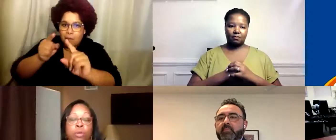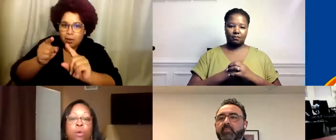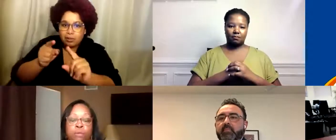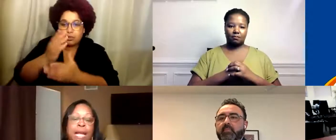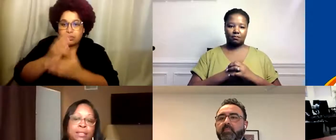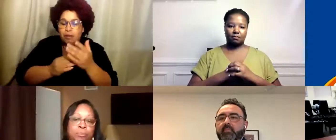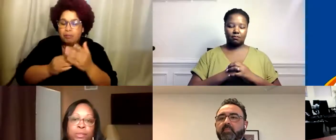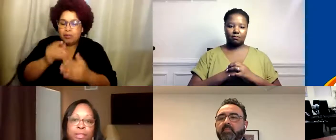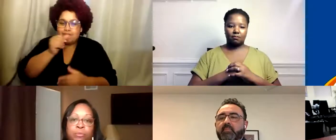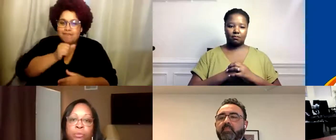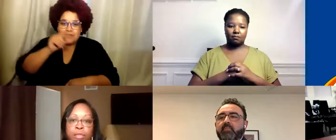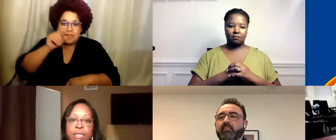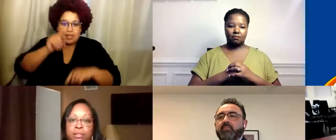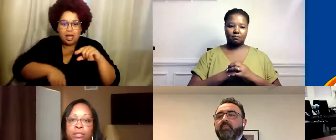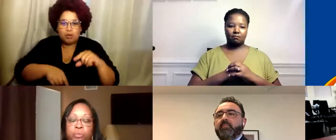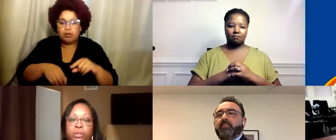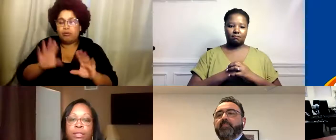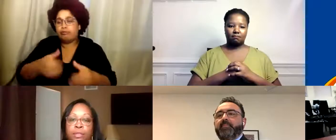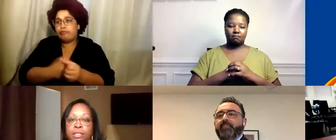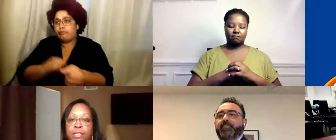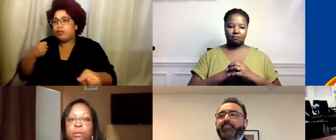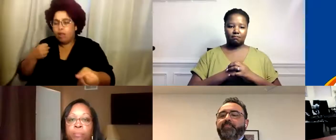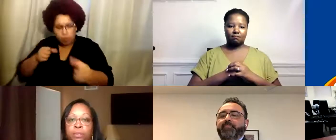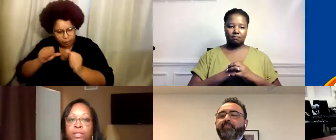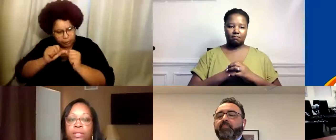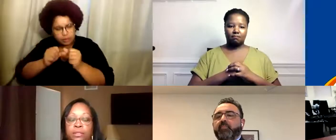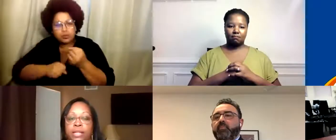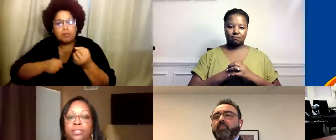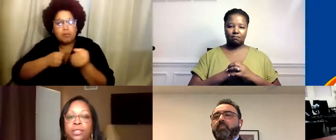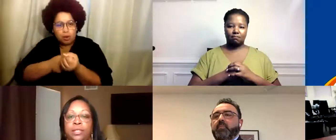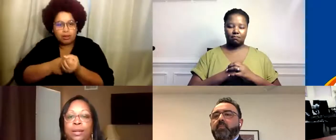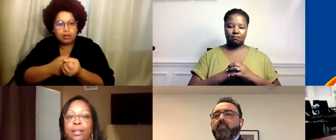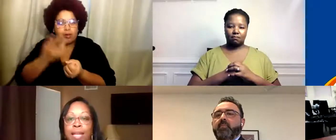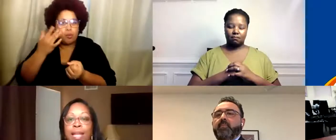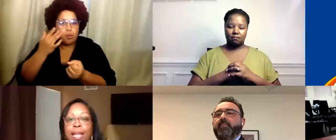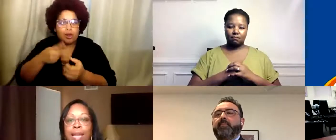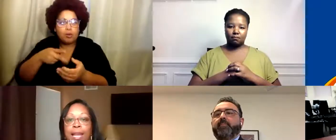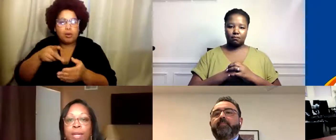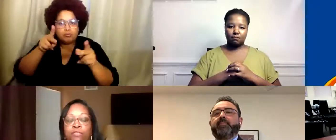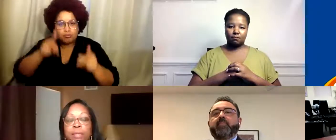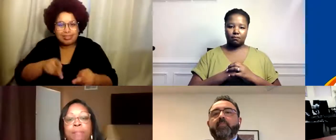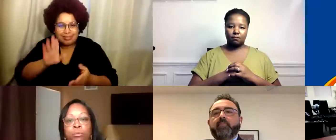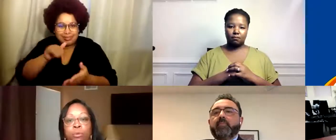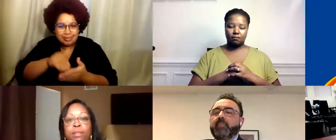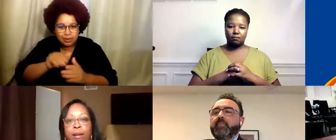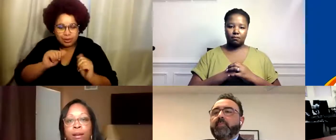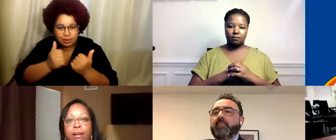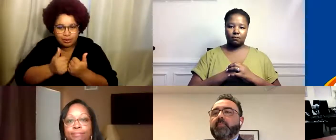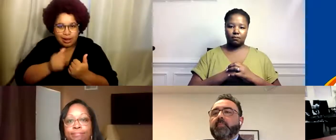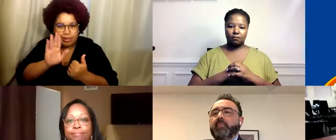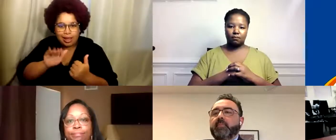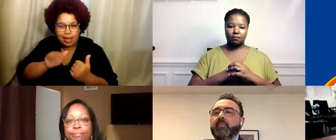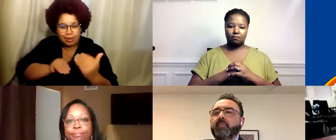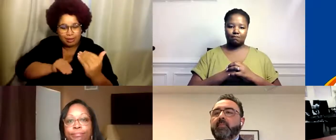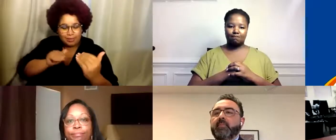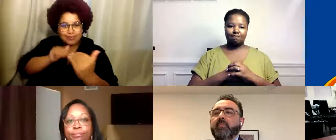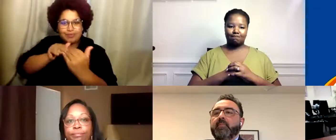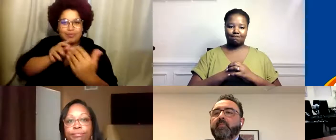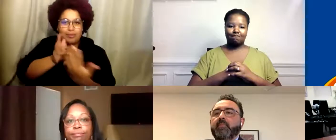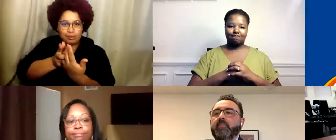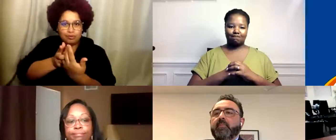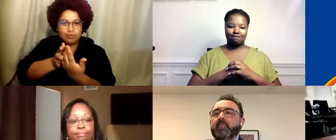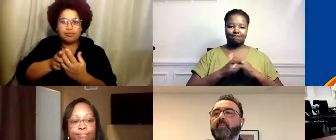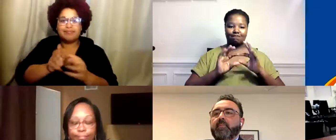won't not support them. We will continue to support them because we're a person-centered agency as well, and we have to meet people where they are. That's